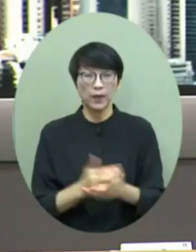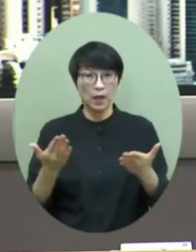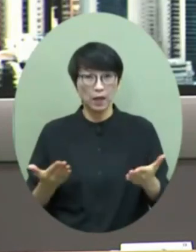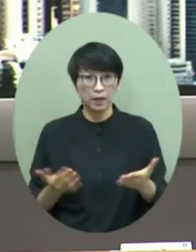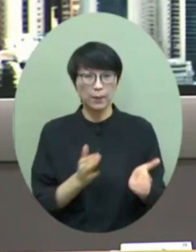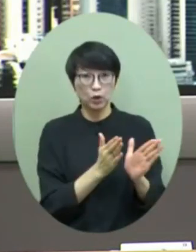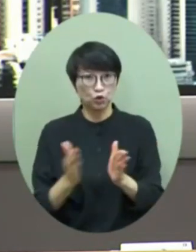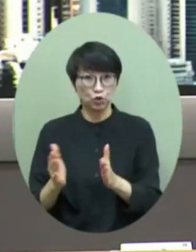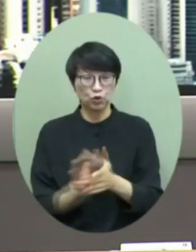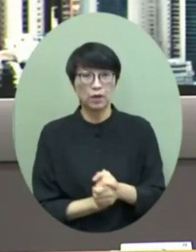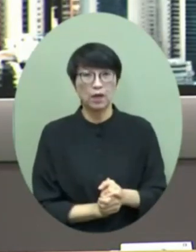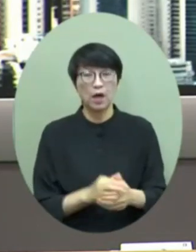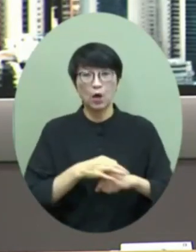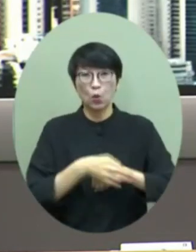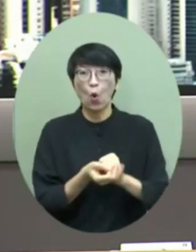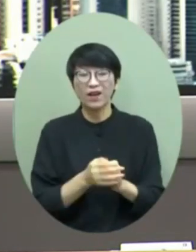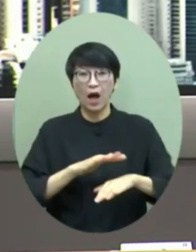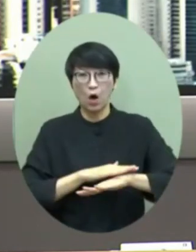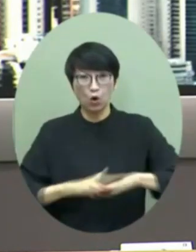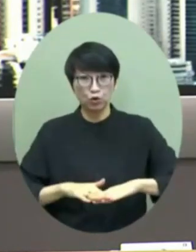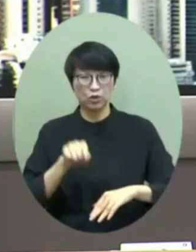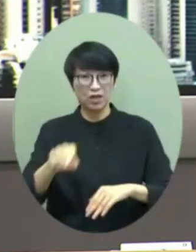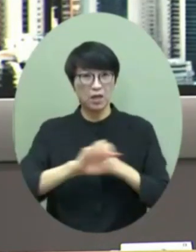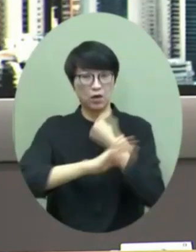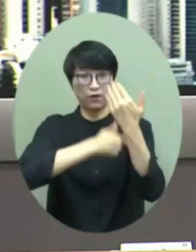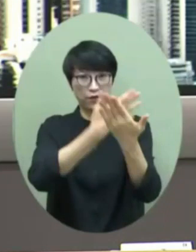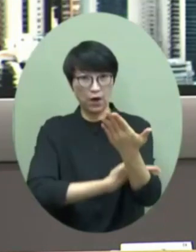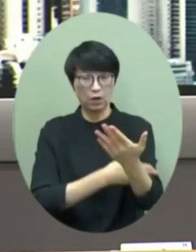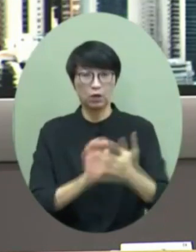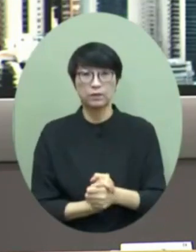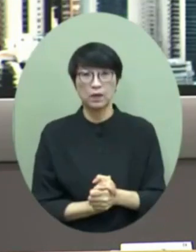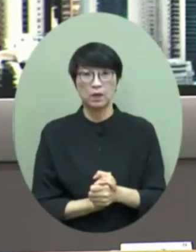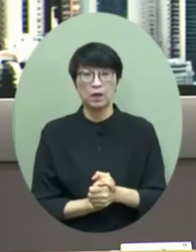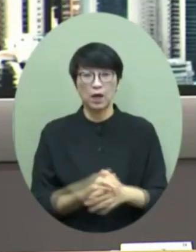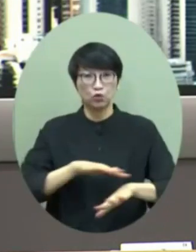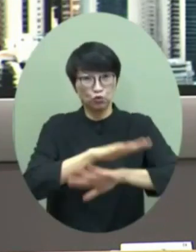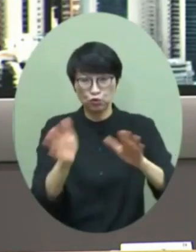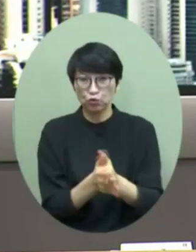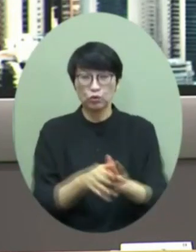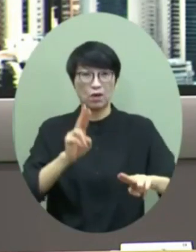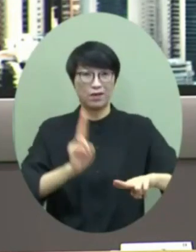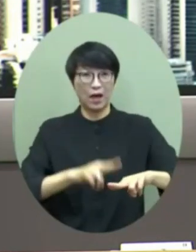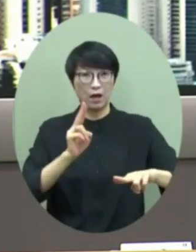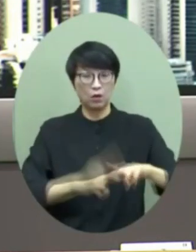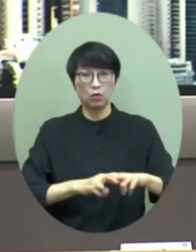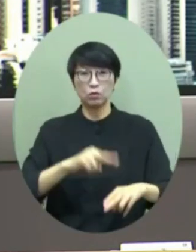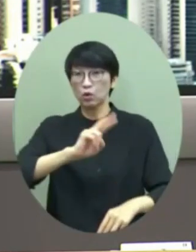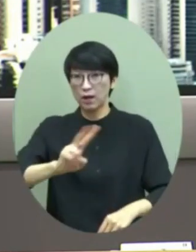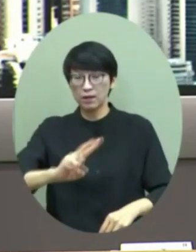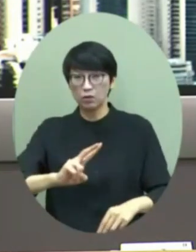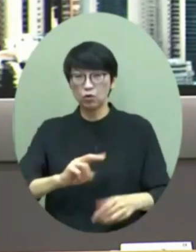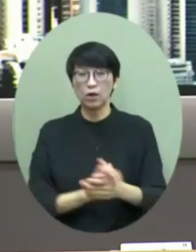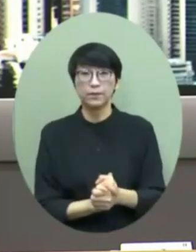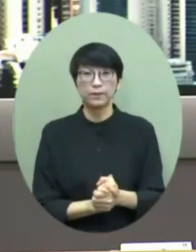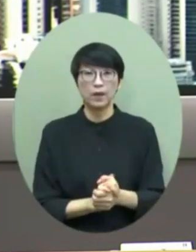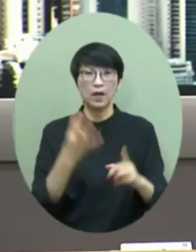piece of legislation, it is to a manifestation of the high degree of trust of the central authorities in Hong Kong. Now, we